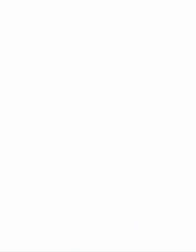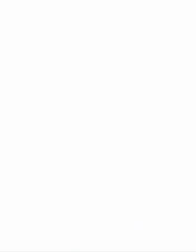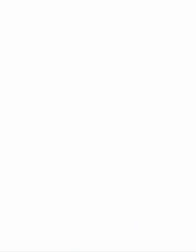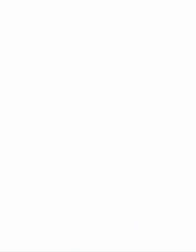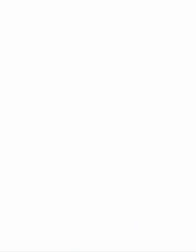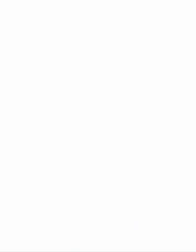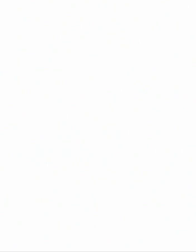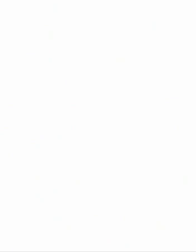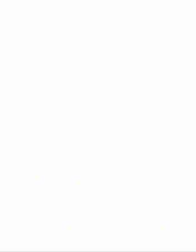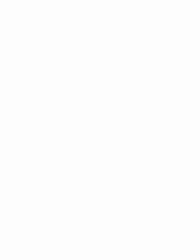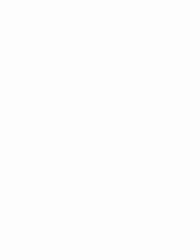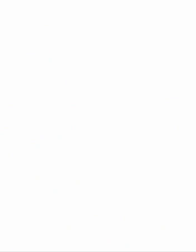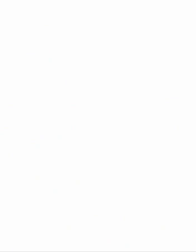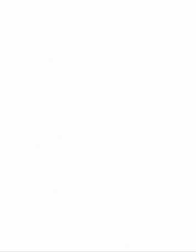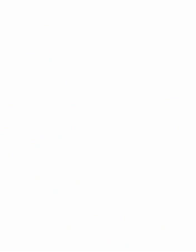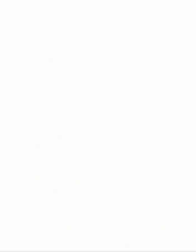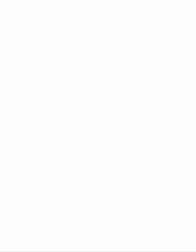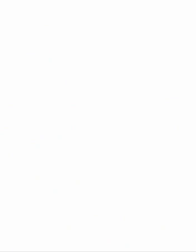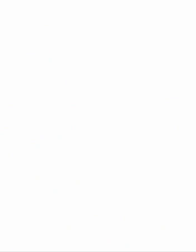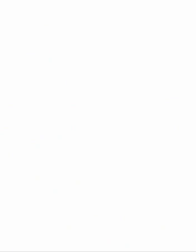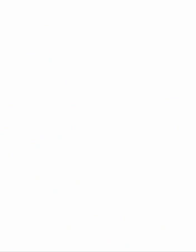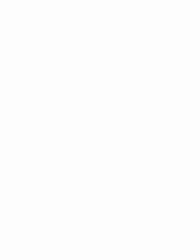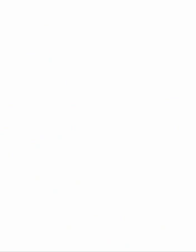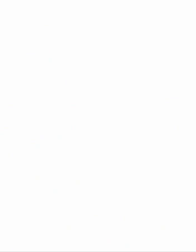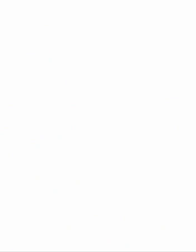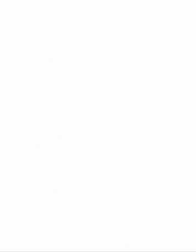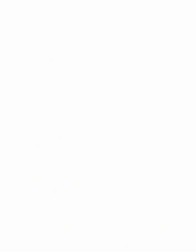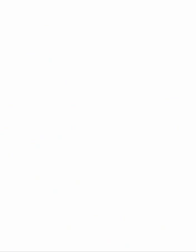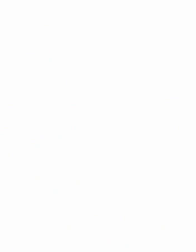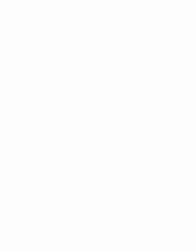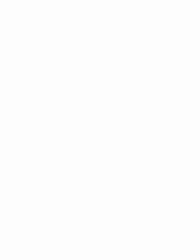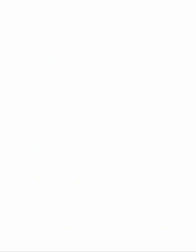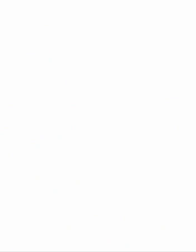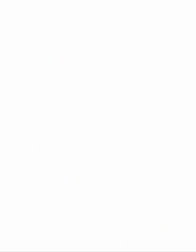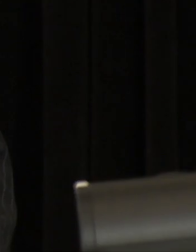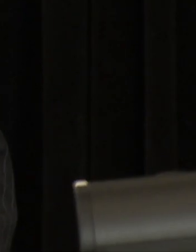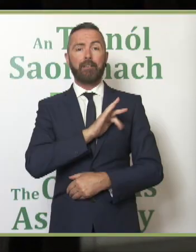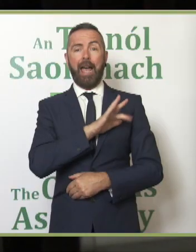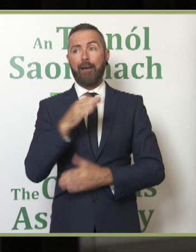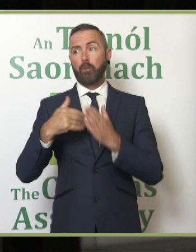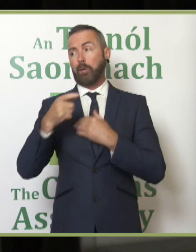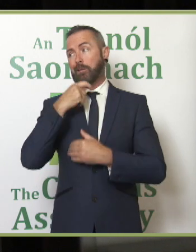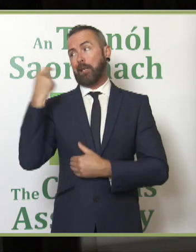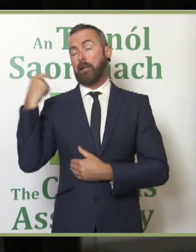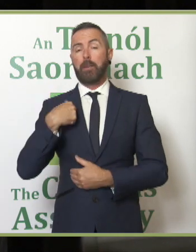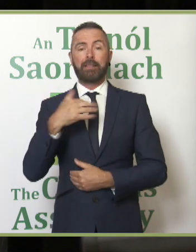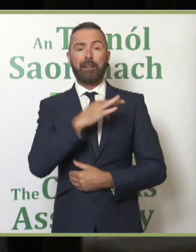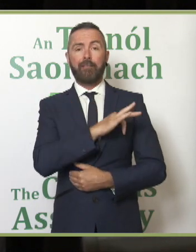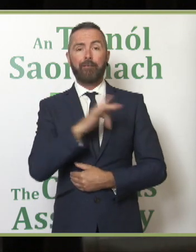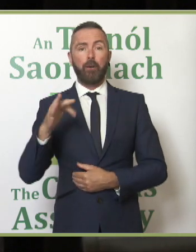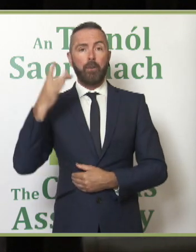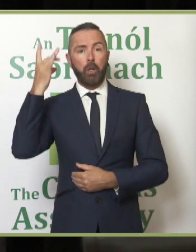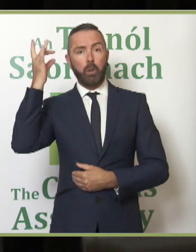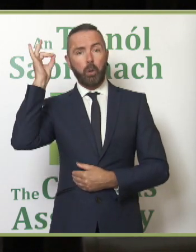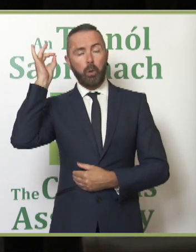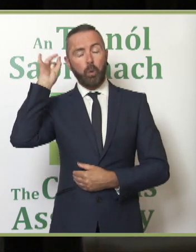citizens' assemblies. Just to introduce myself a little bit to add to what has just been said. So I'm from Queen's University in Belfast,